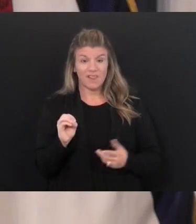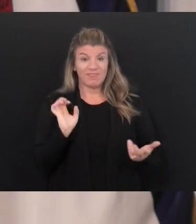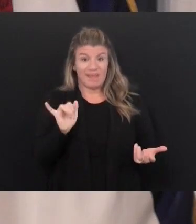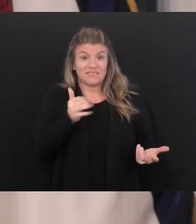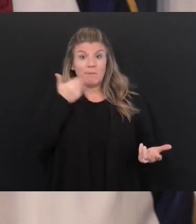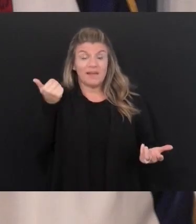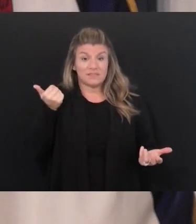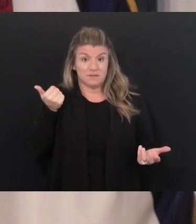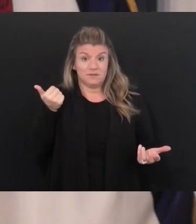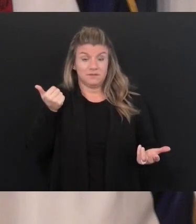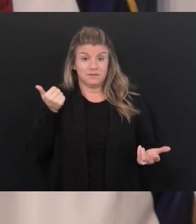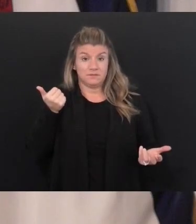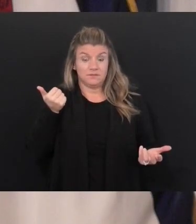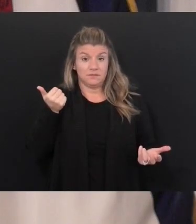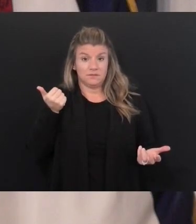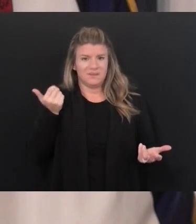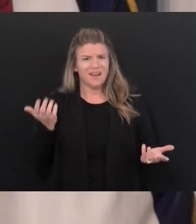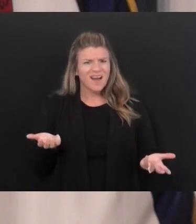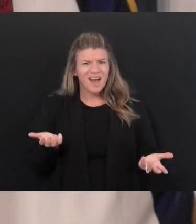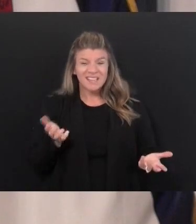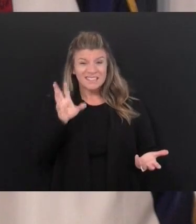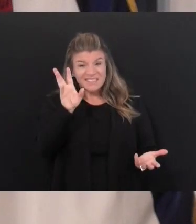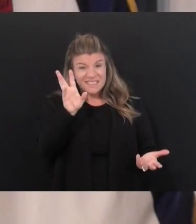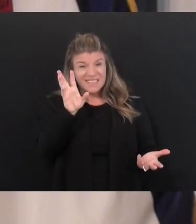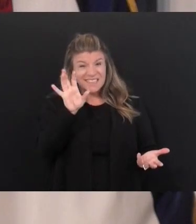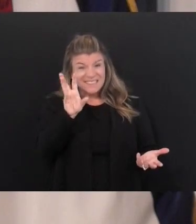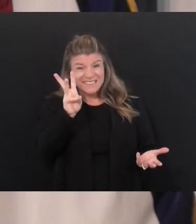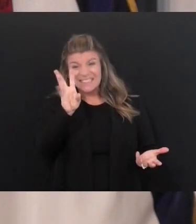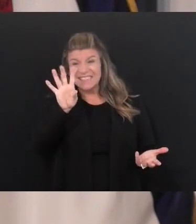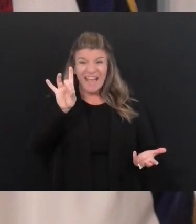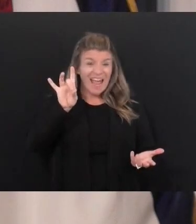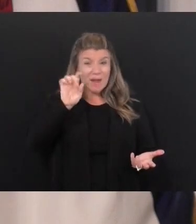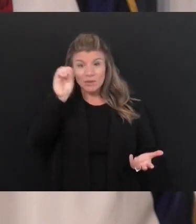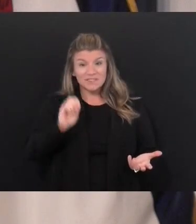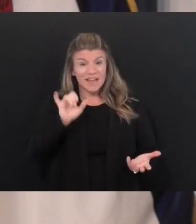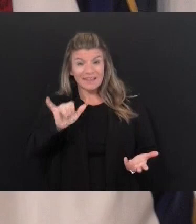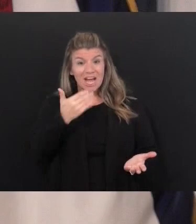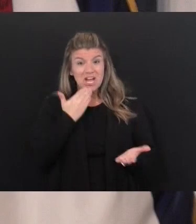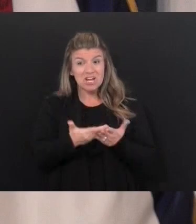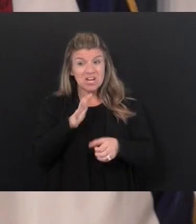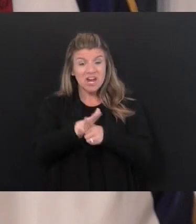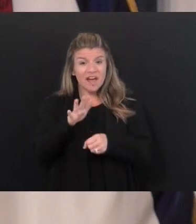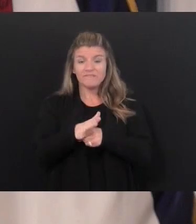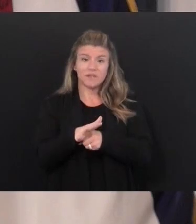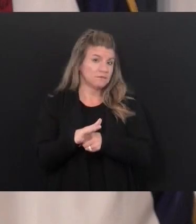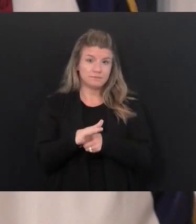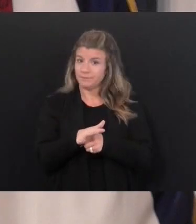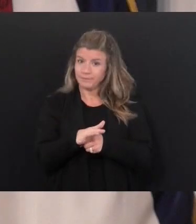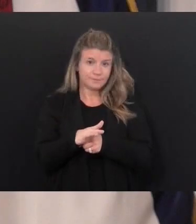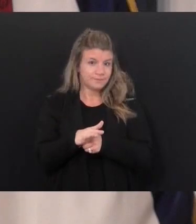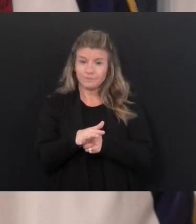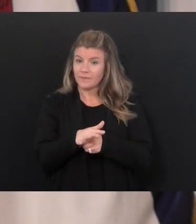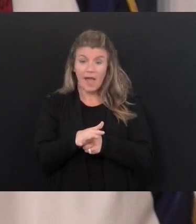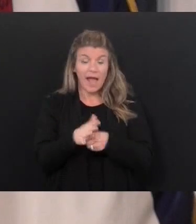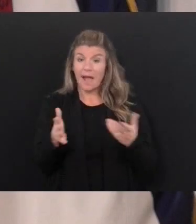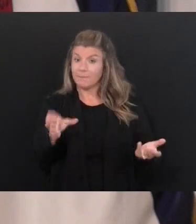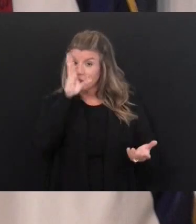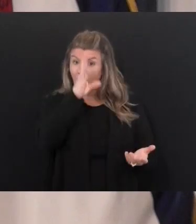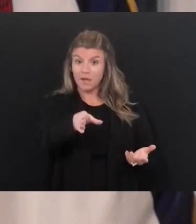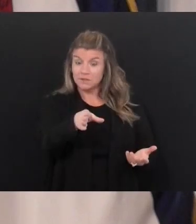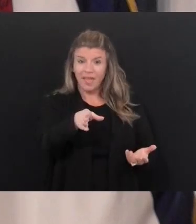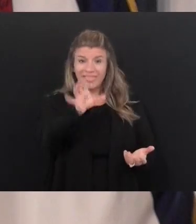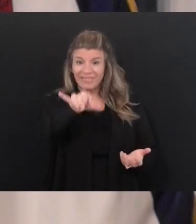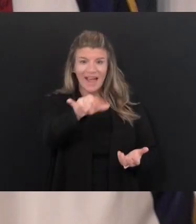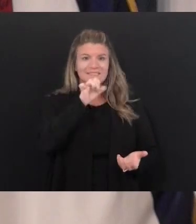best. That's not good enough, West Virginia. You want me to tell it like it is all the time. It's just plain not